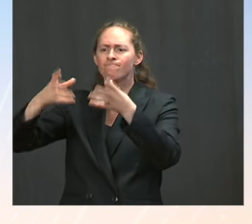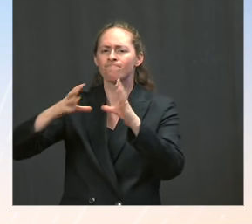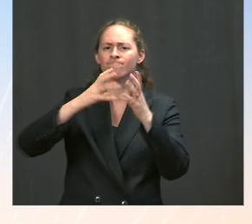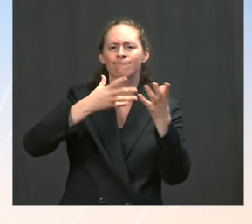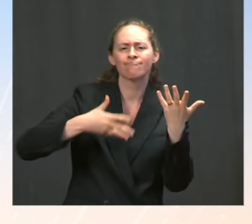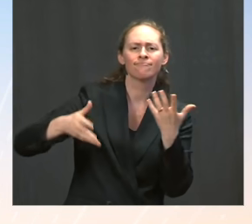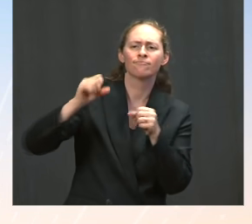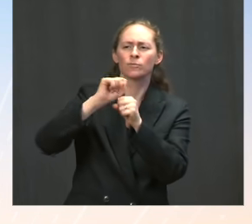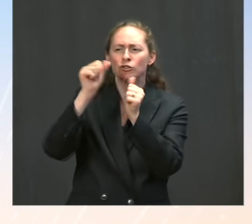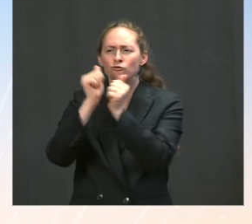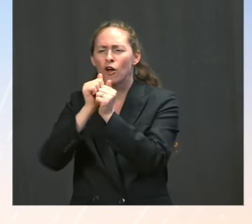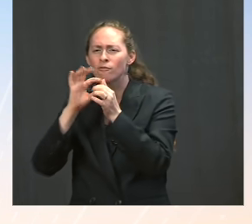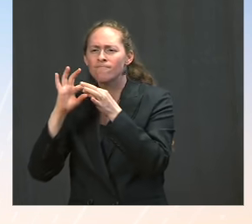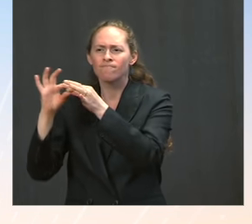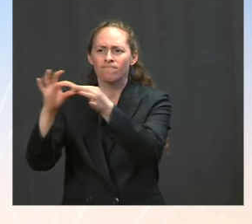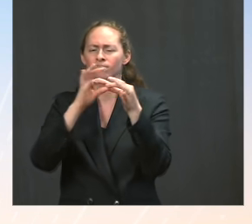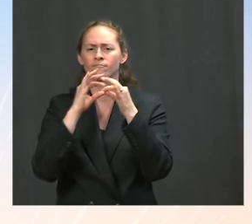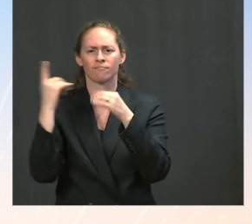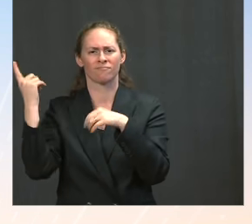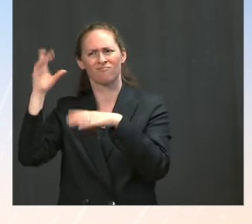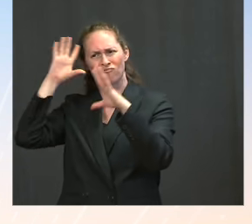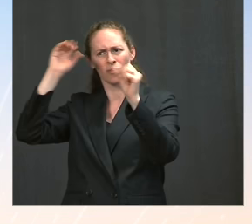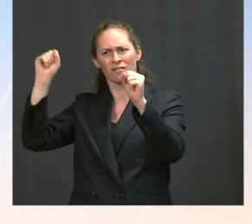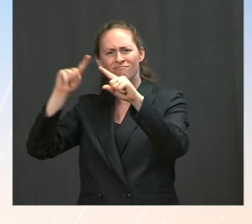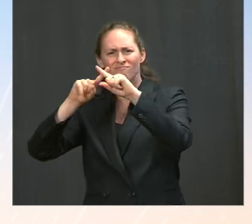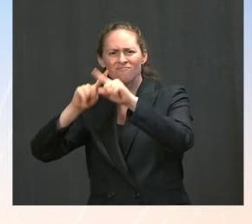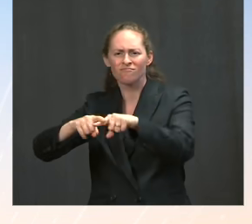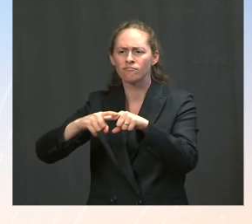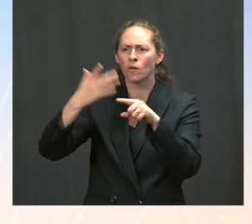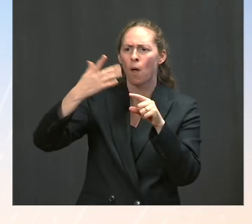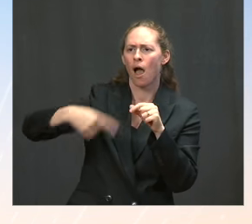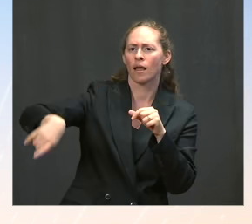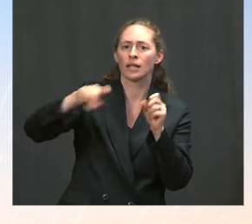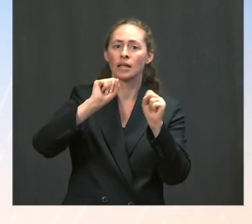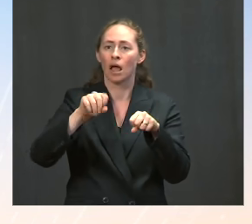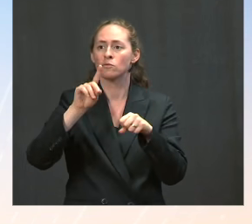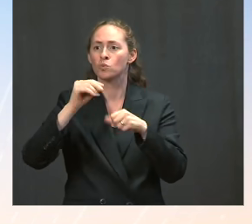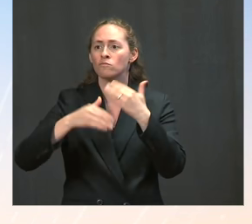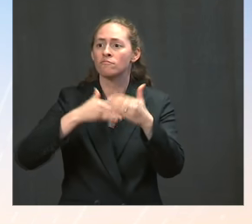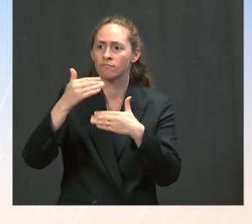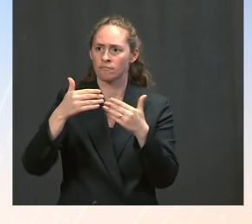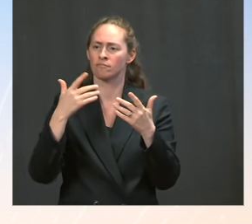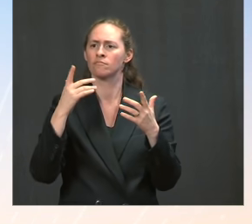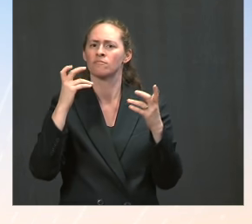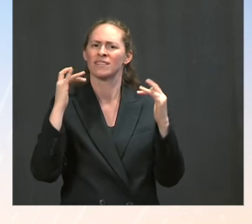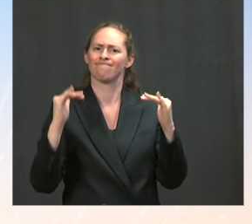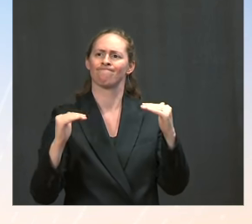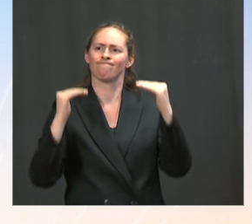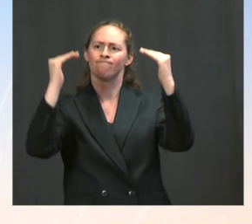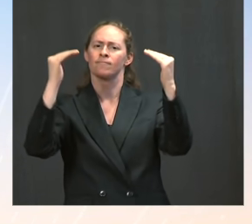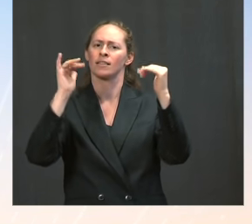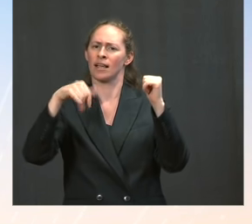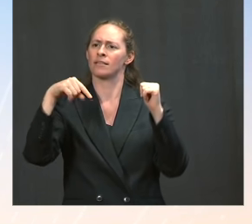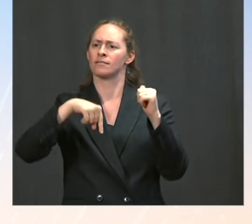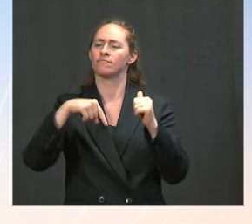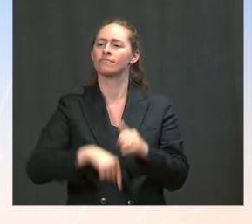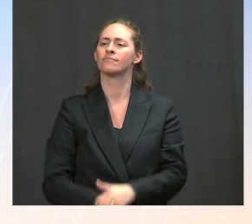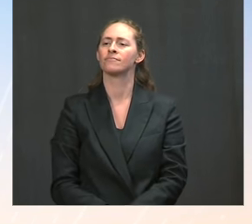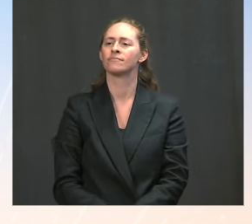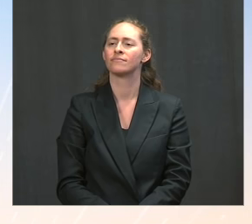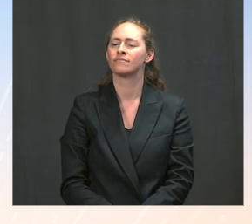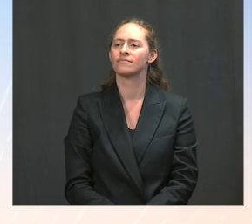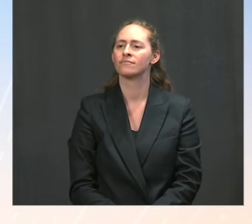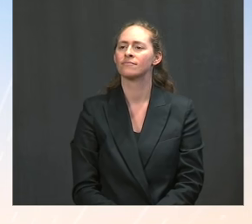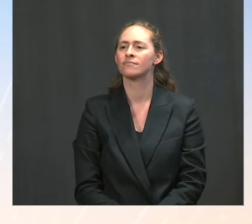his disposal. He's going to continue to elevate these issues, but he does not alone make changes to the, or does not even have an